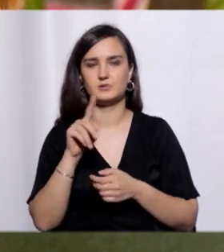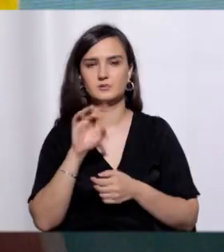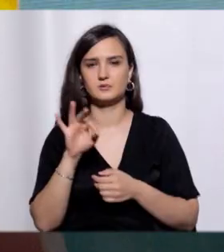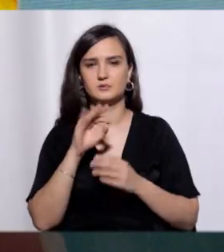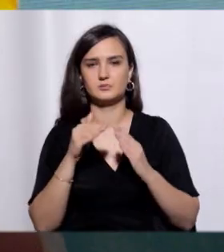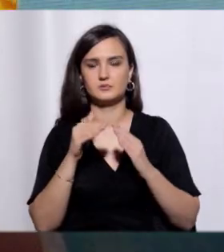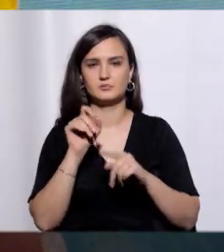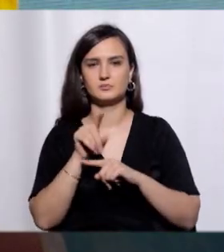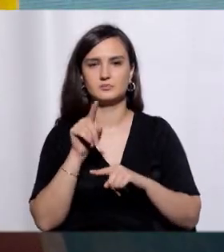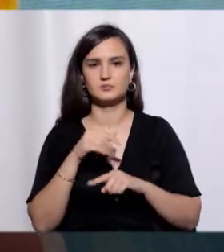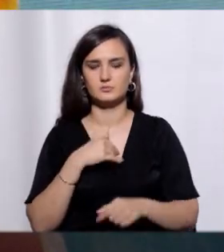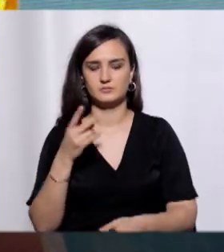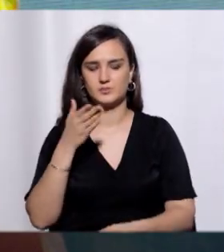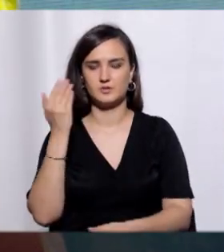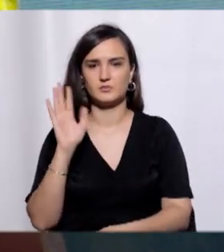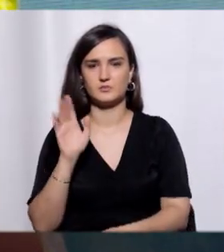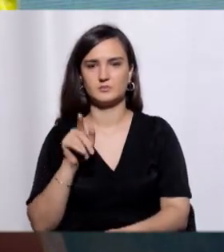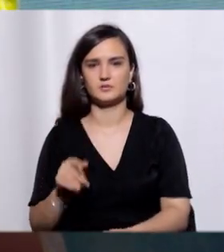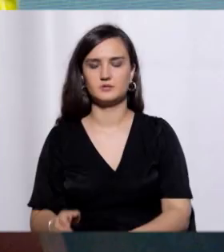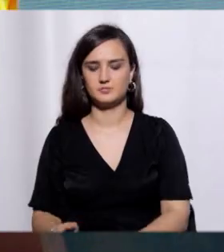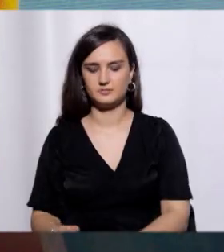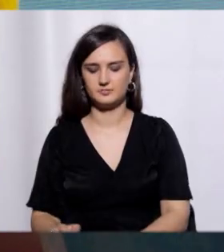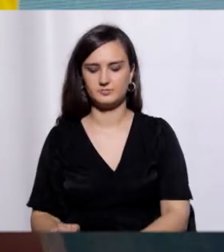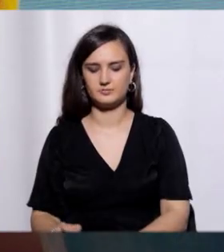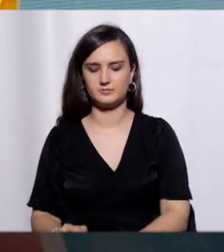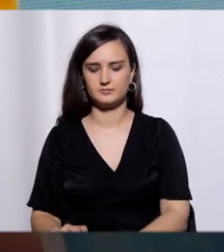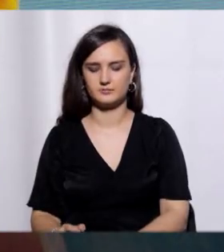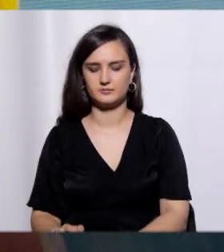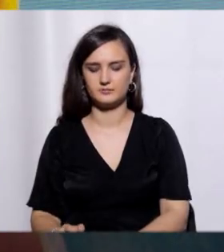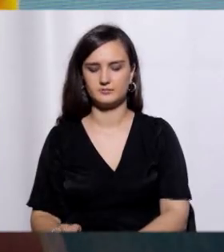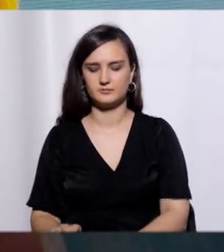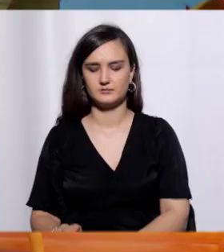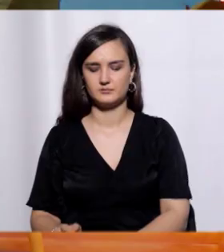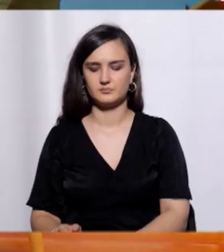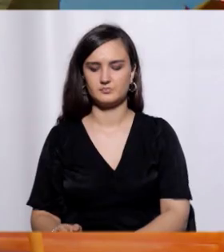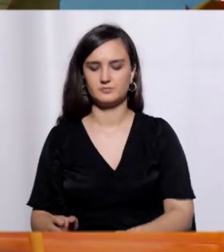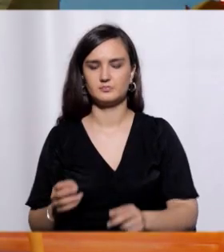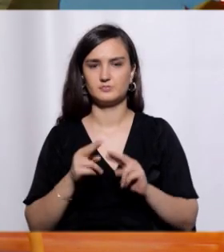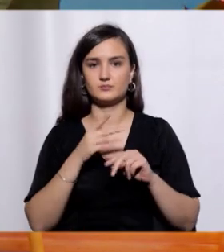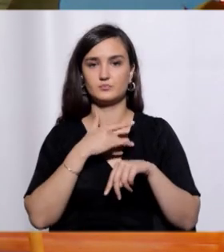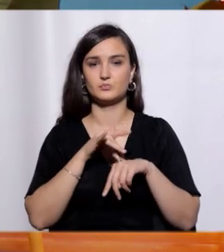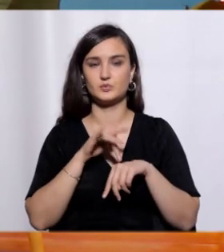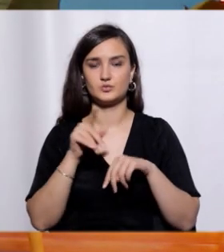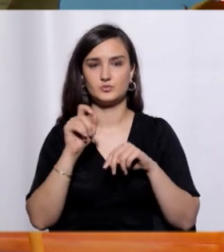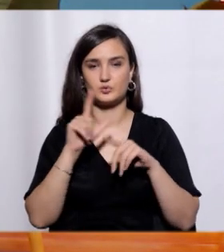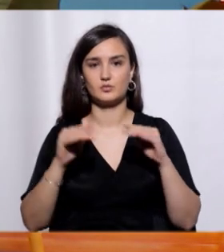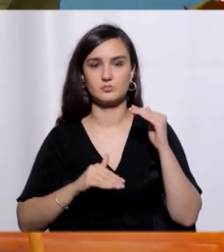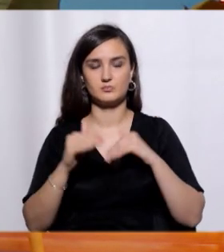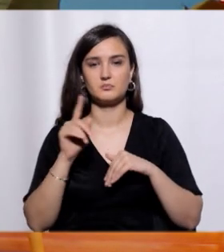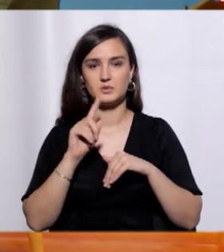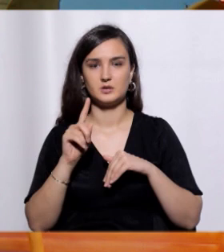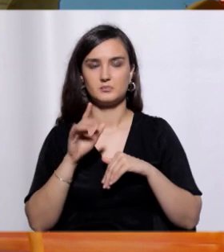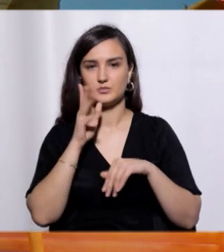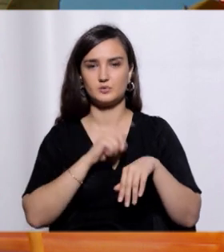about the homework? We shouldn't forget that, right? We shouldn't, although it was not my favorite part in growing up in school, but I